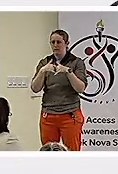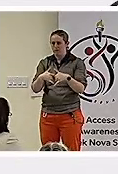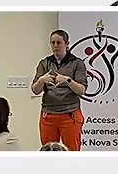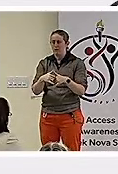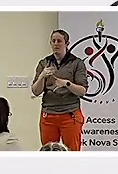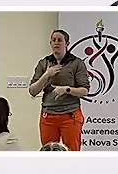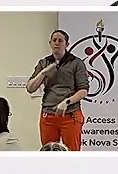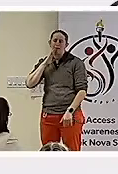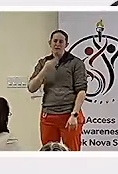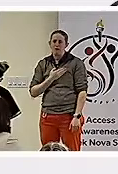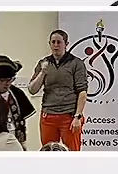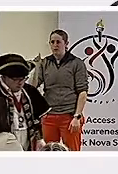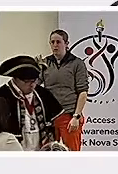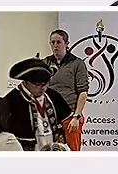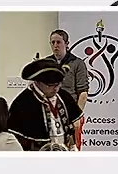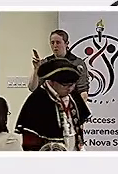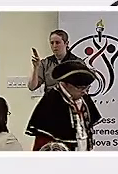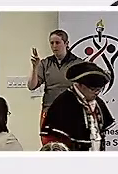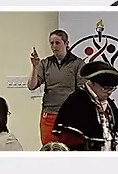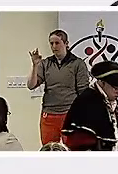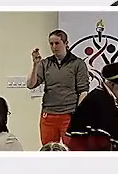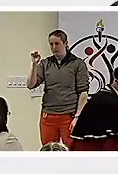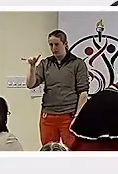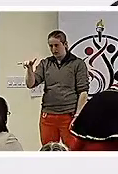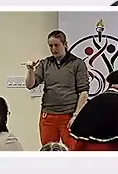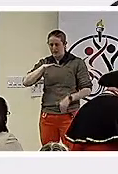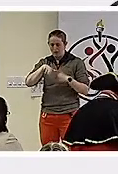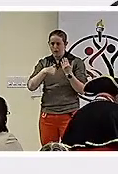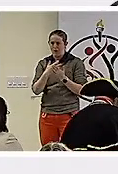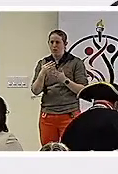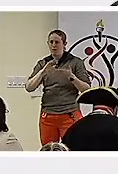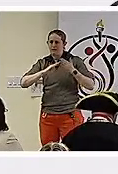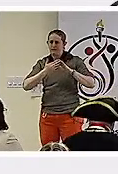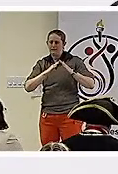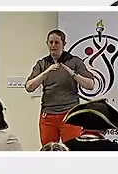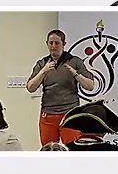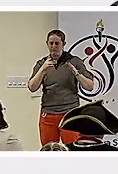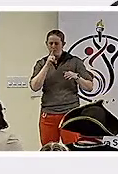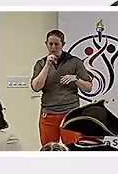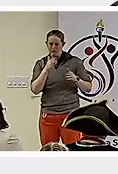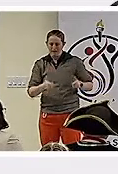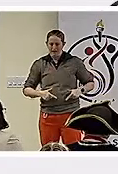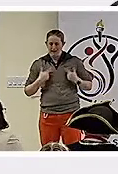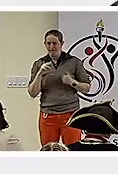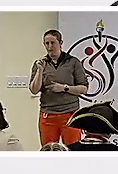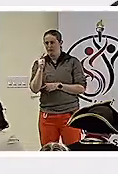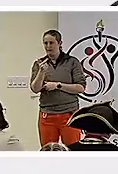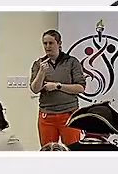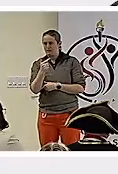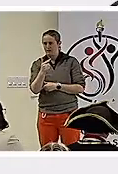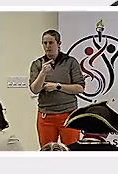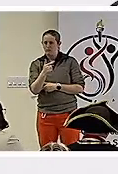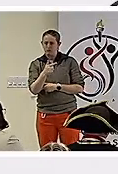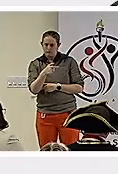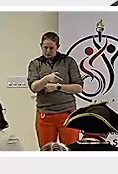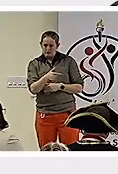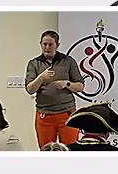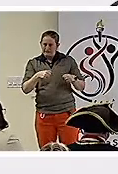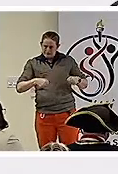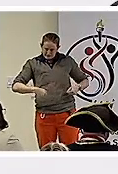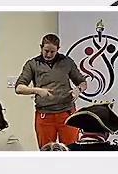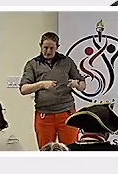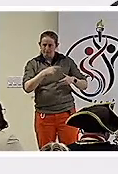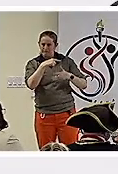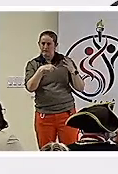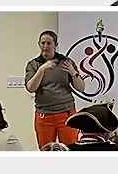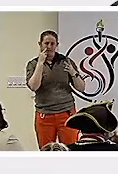Aubrey and all citizens with disabilities, both visible and invisible. I remain committed to doing